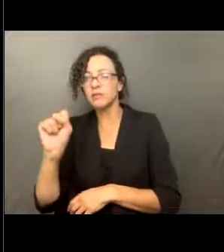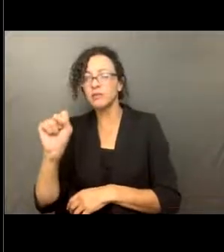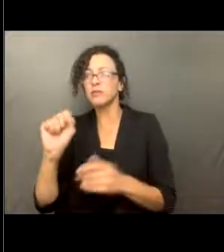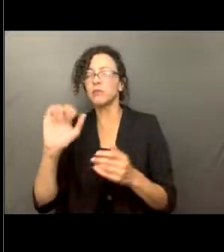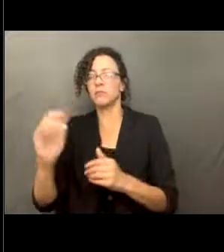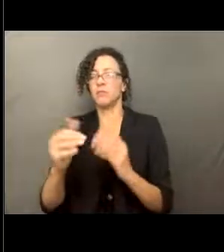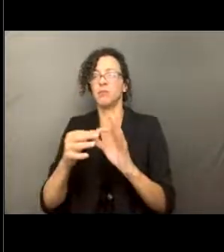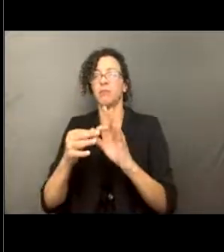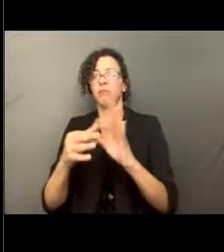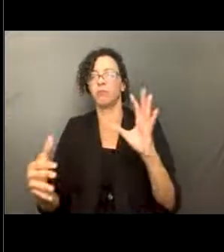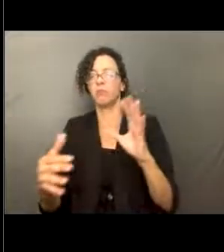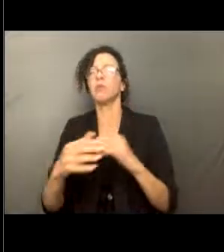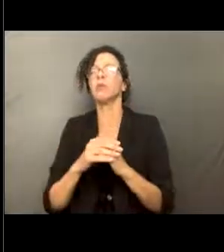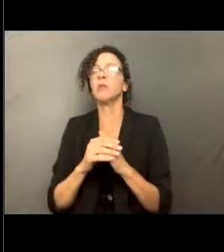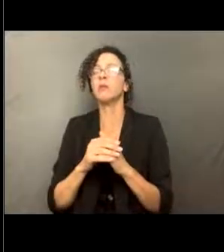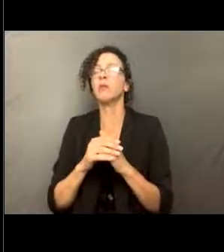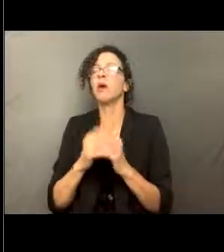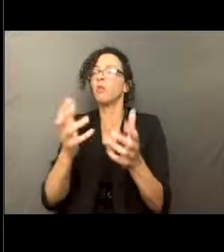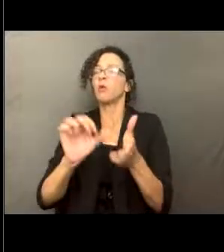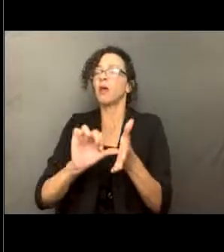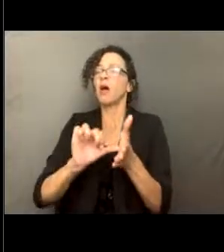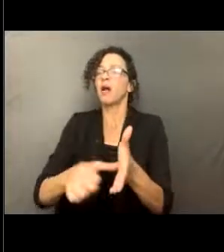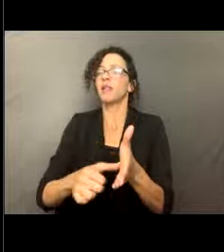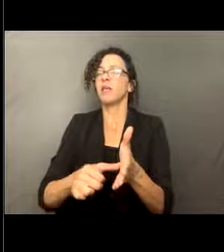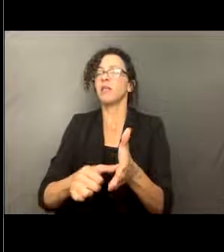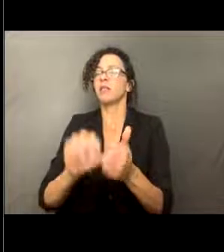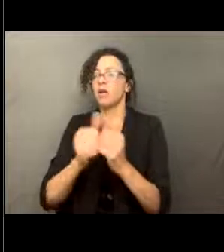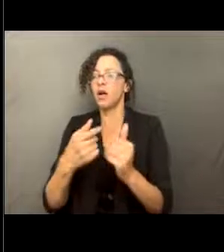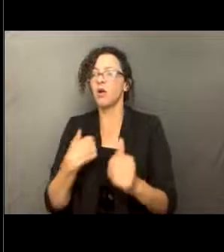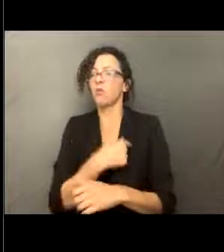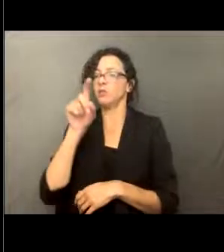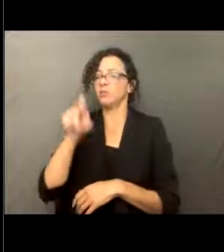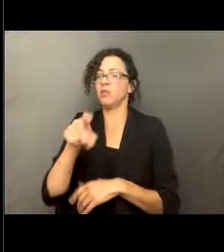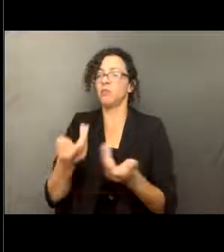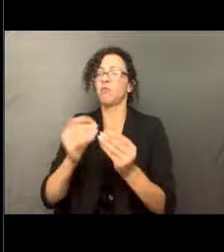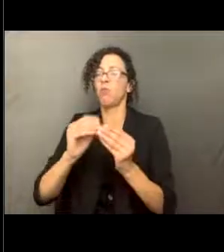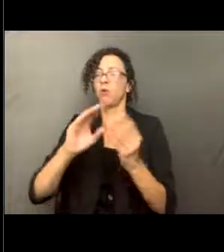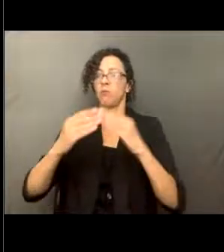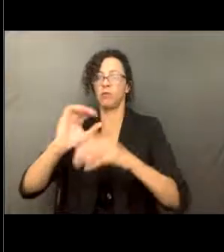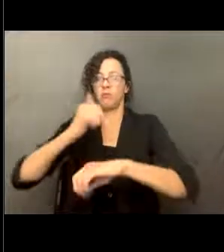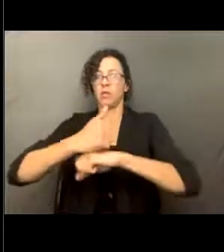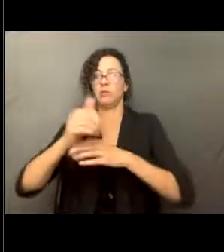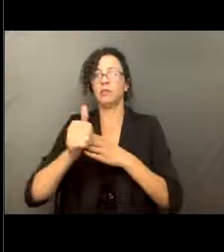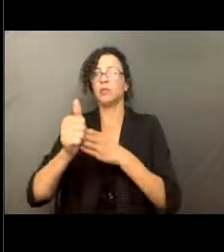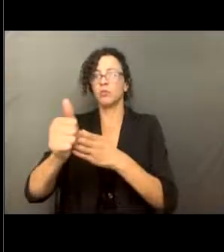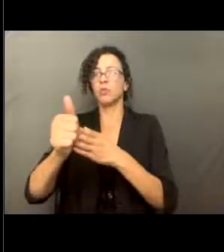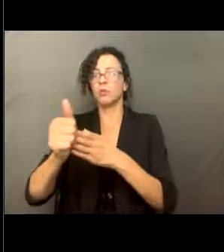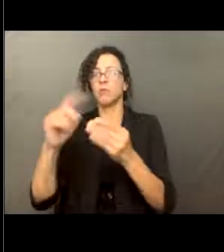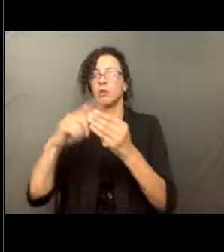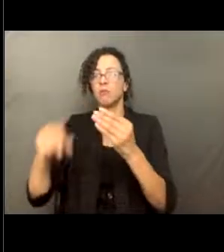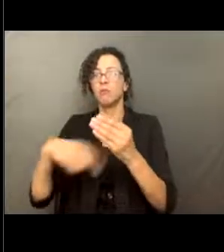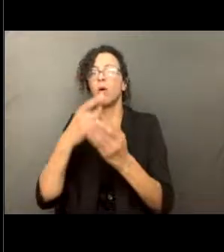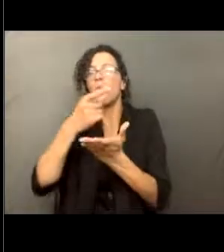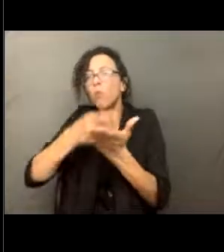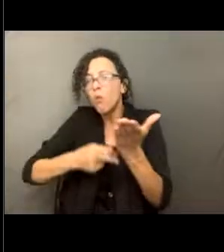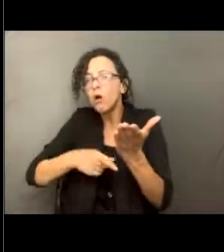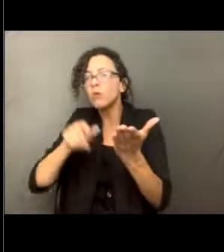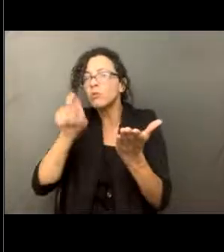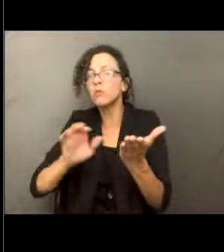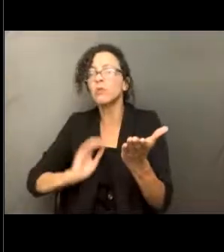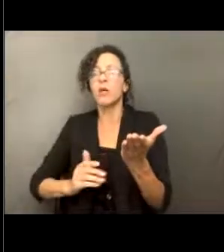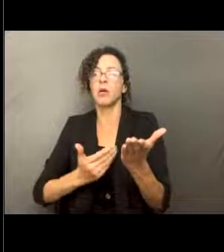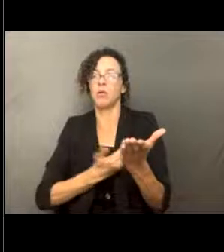to need more community-based leadership around, you know, what should